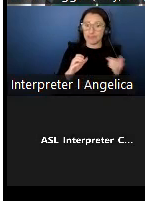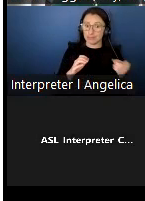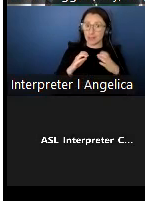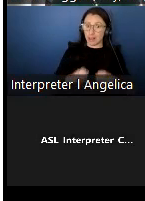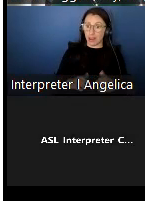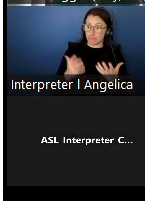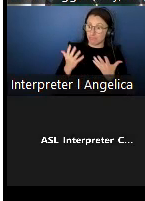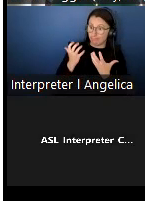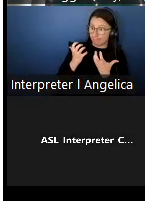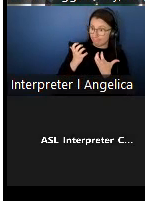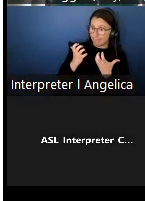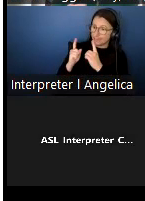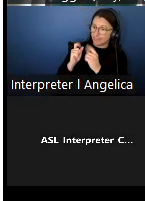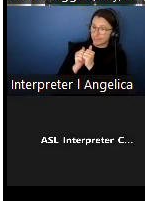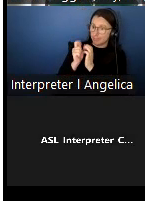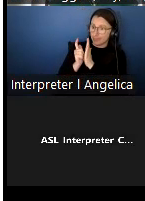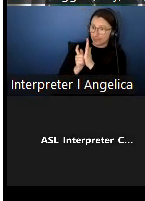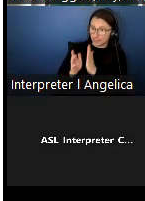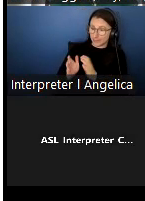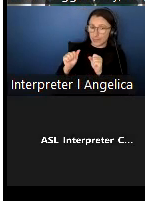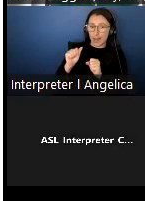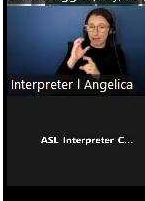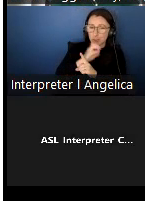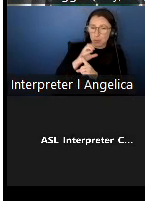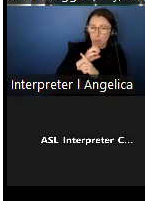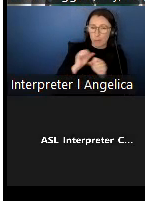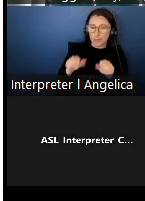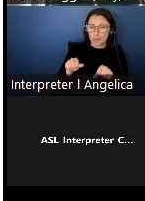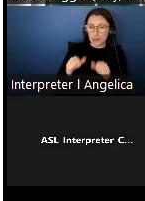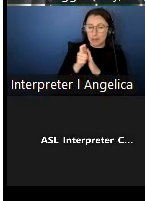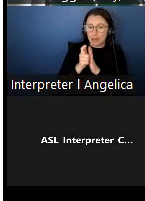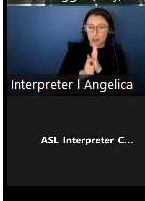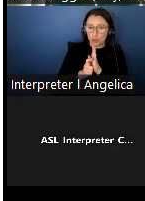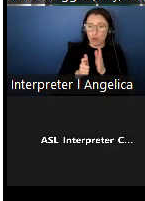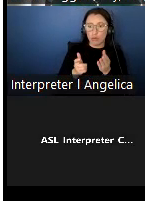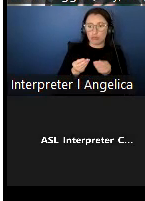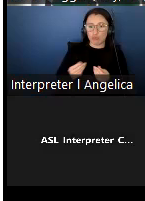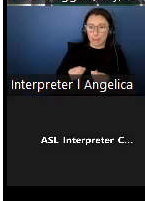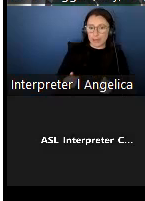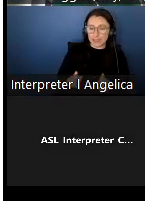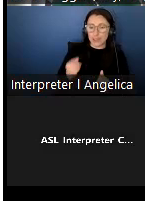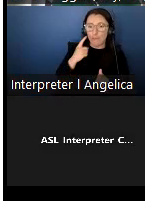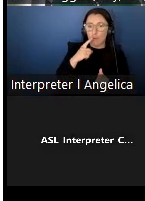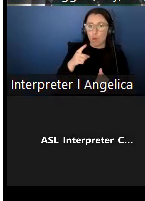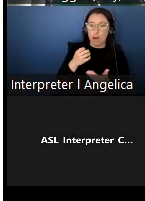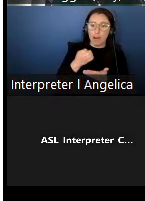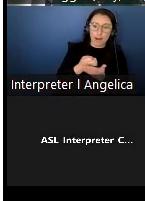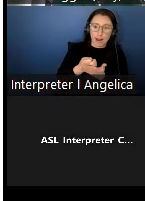to an attorney who can explore potential legal remedies to economic safety or other